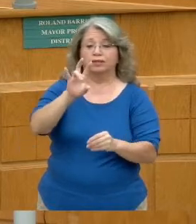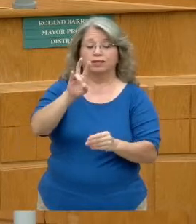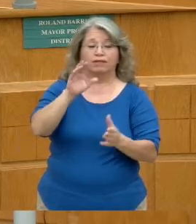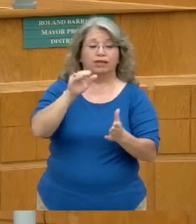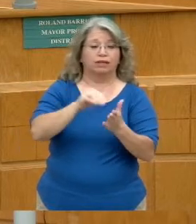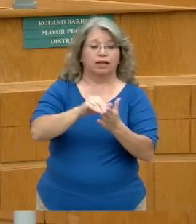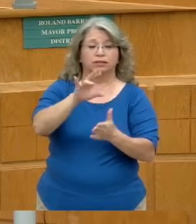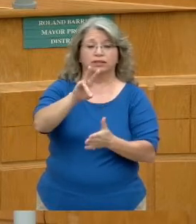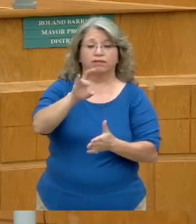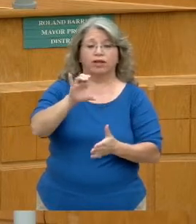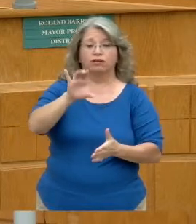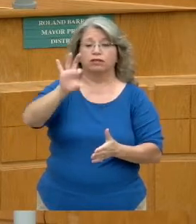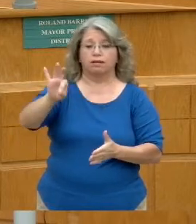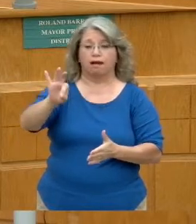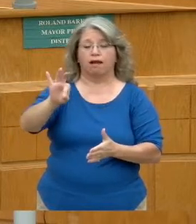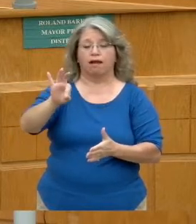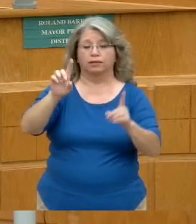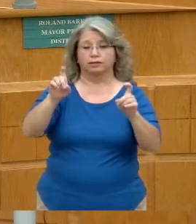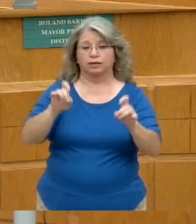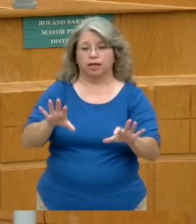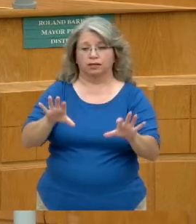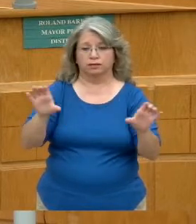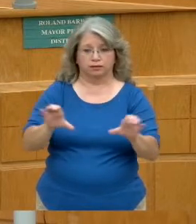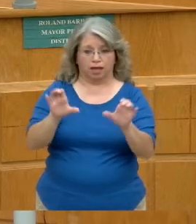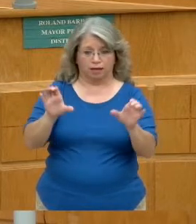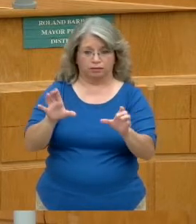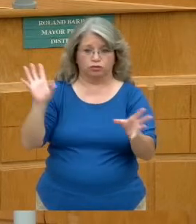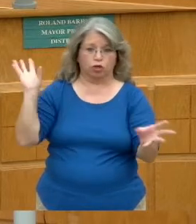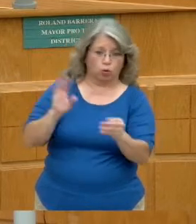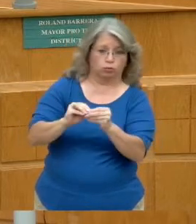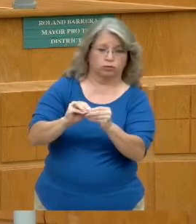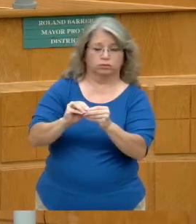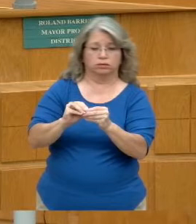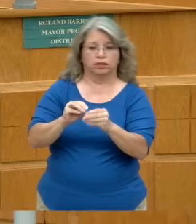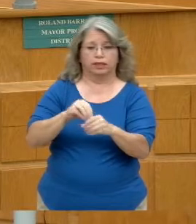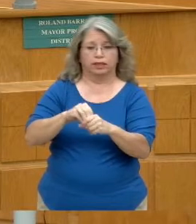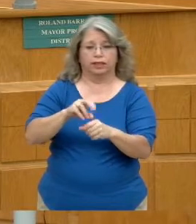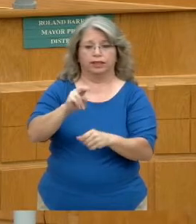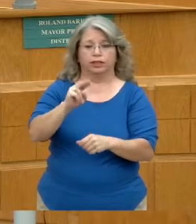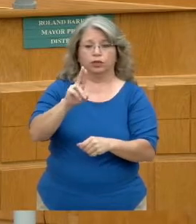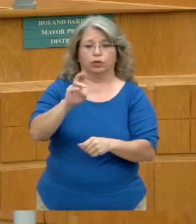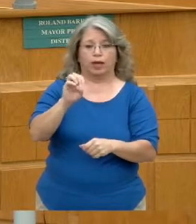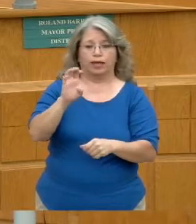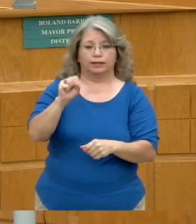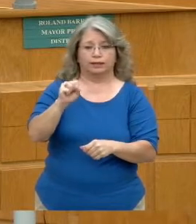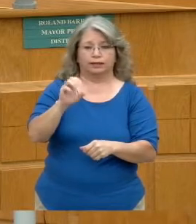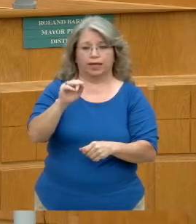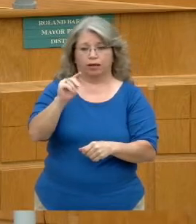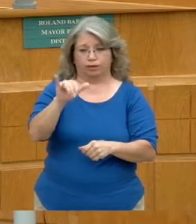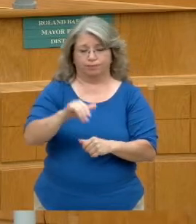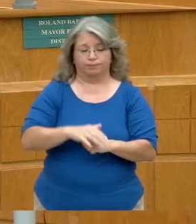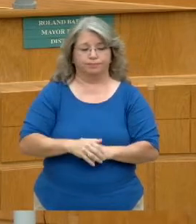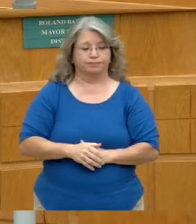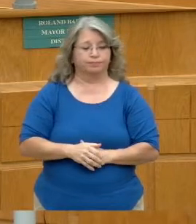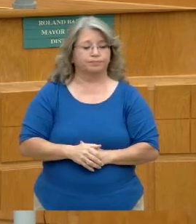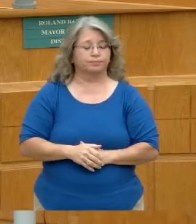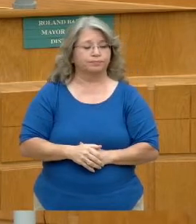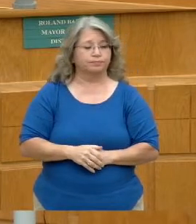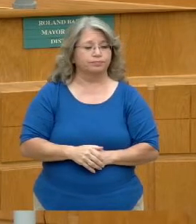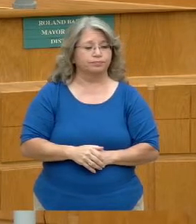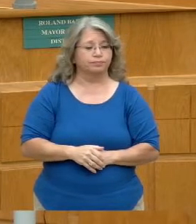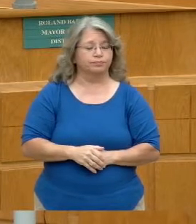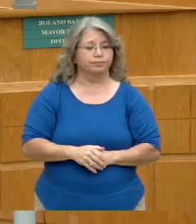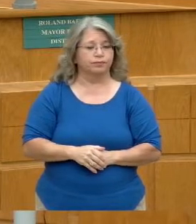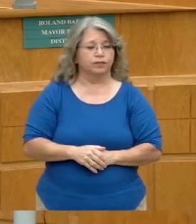7,709 tests that have been conducted in Nueces County. We started a couple of weeks ago showing you this